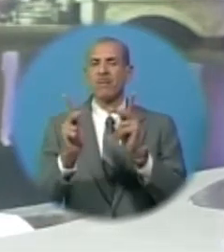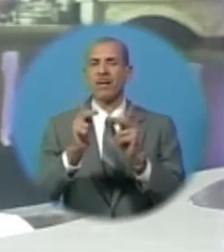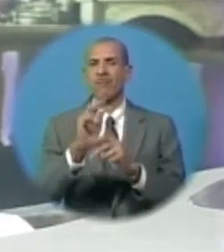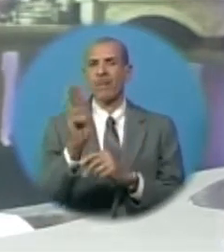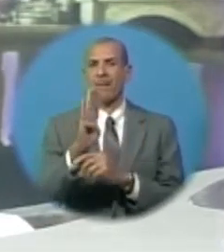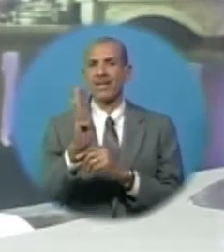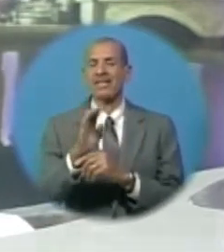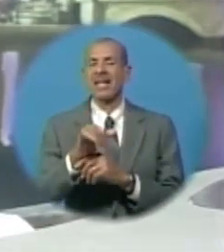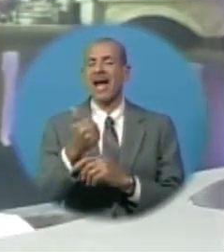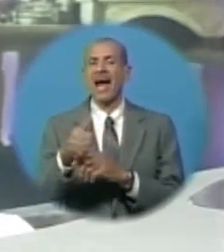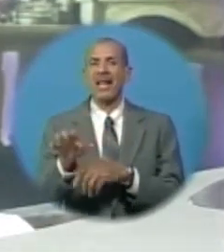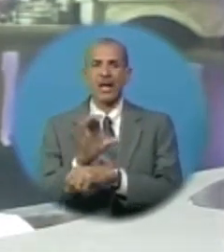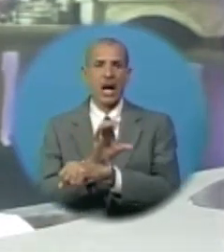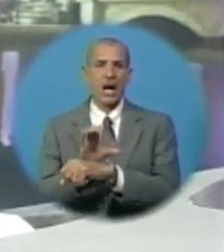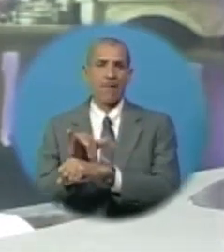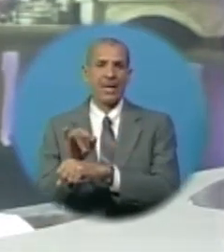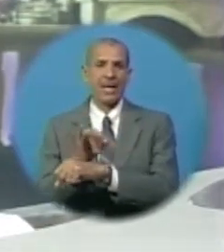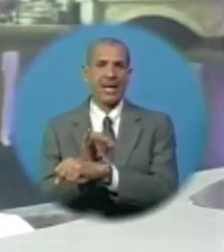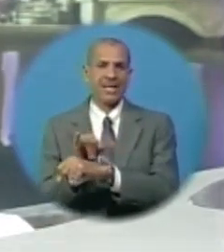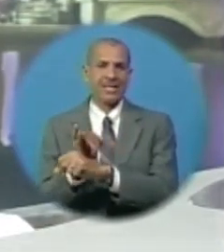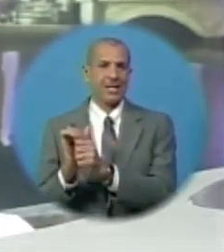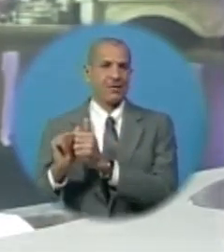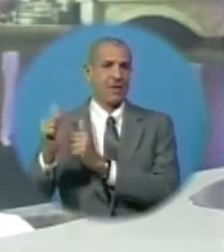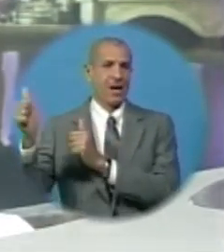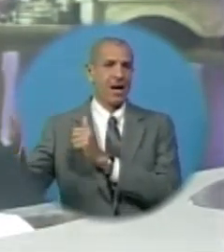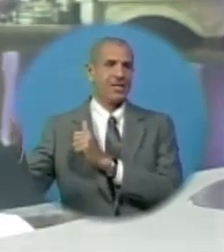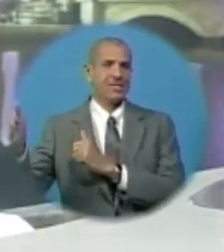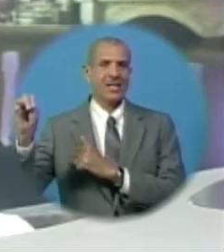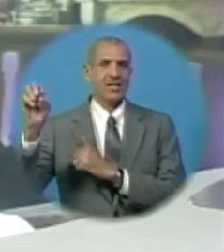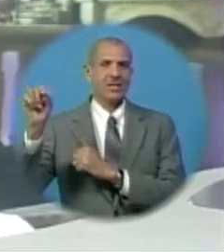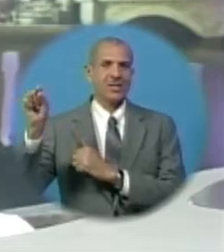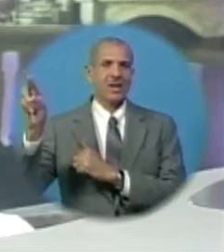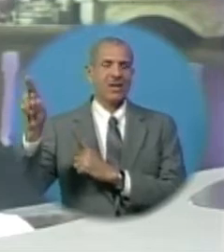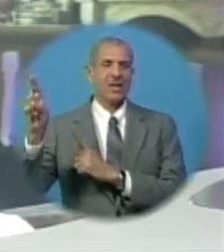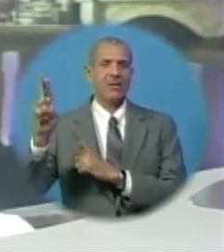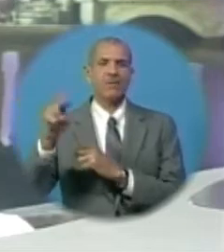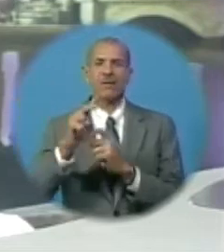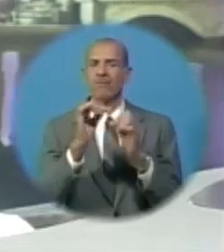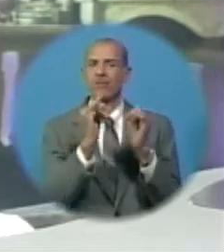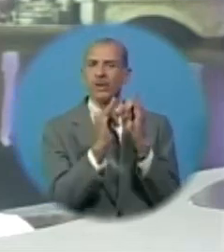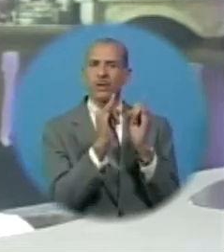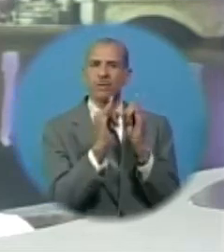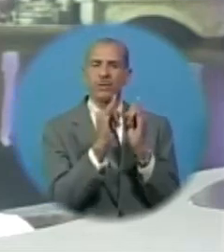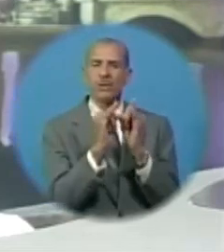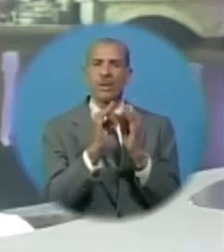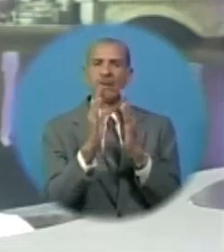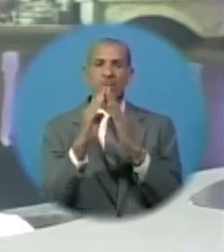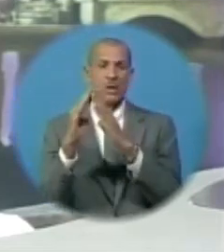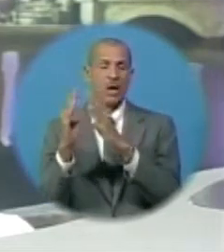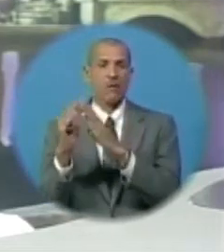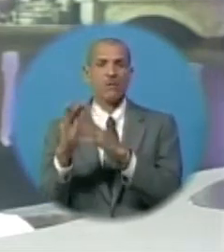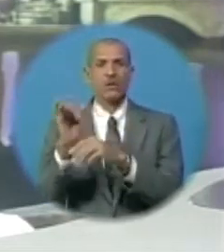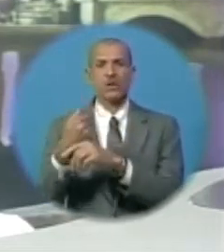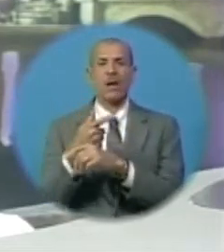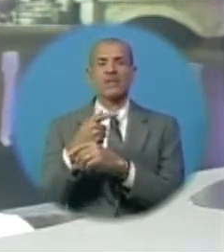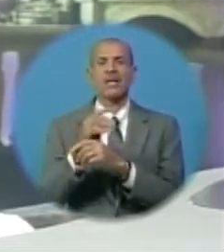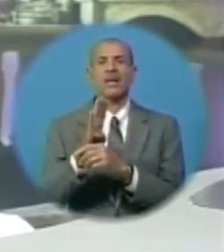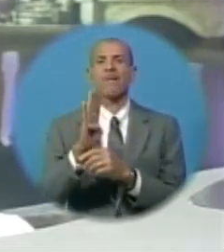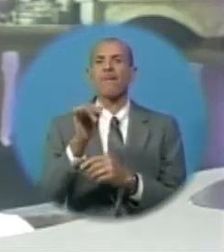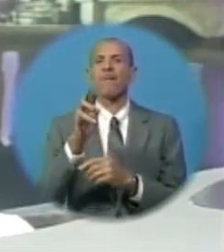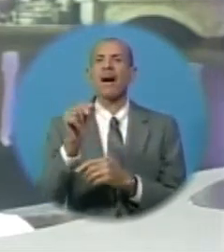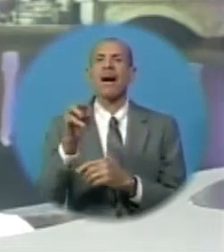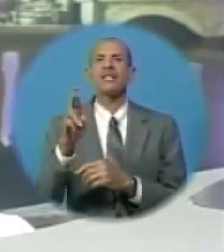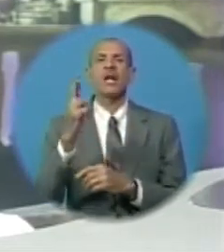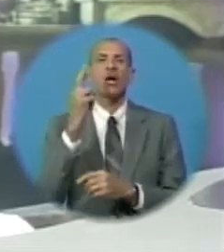other Caribbean islands, and as far away as Nigeria have been interviewed in Bridgetown for jobs in the bars and restaurants